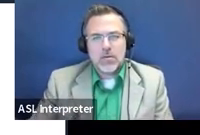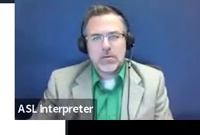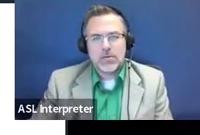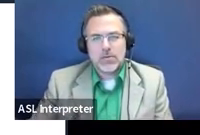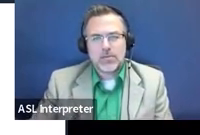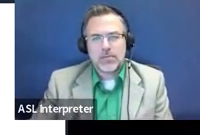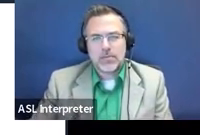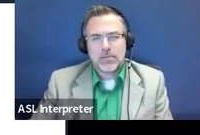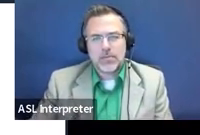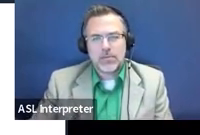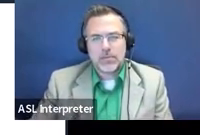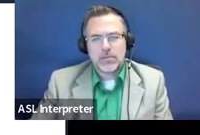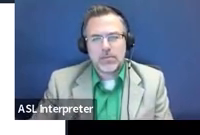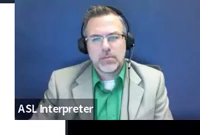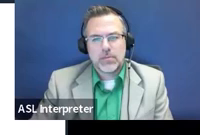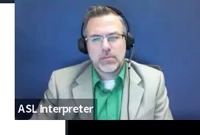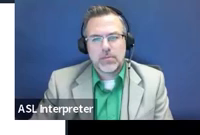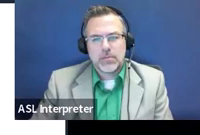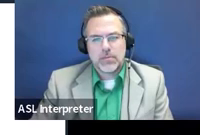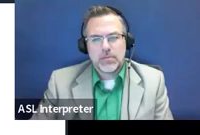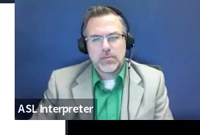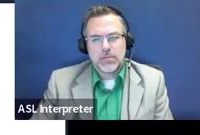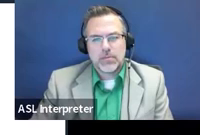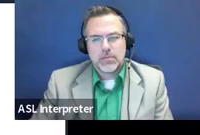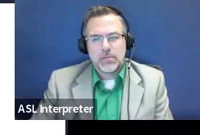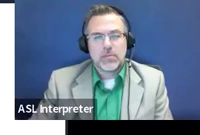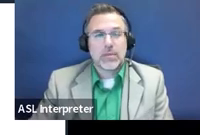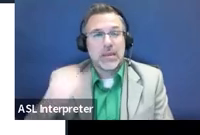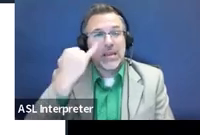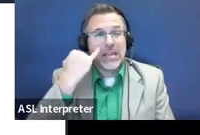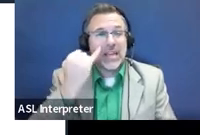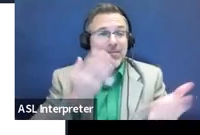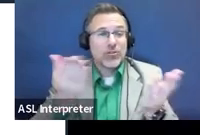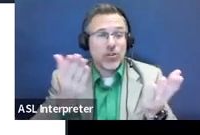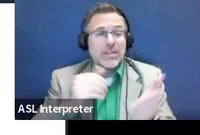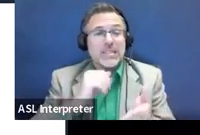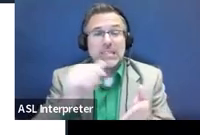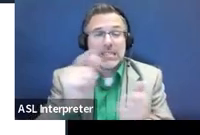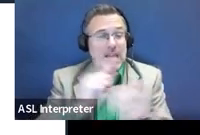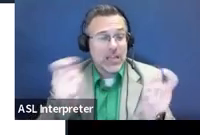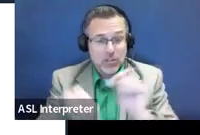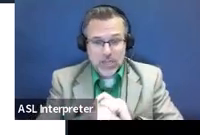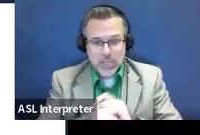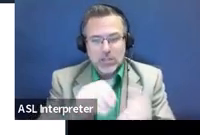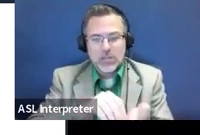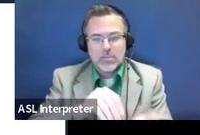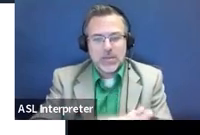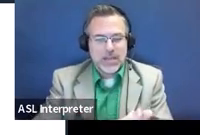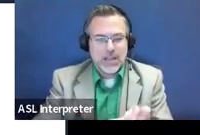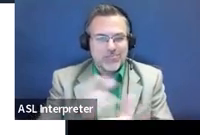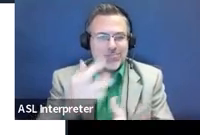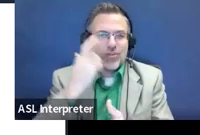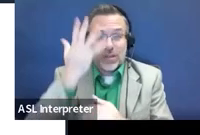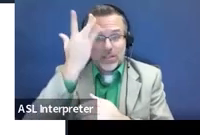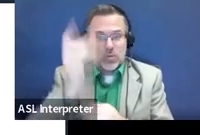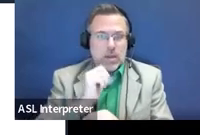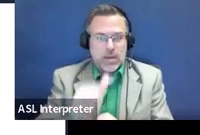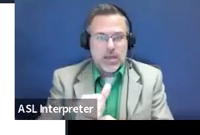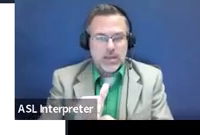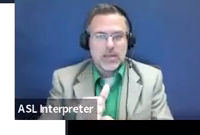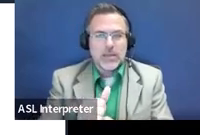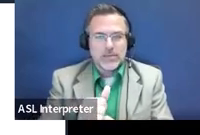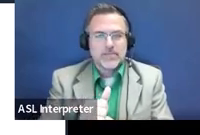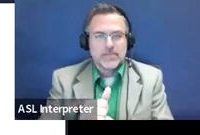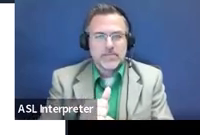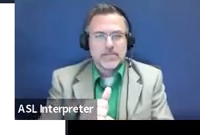note that if services aren't changing for the child, recording why they're not changing. So just documenting that